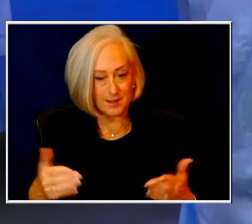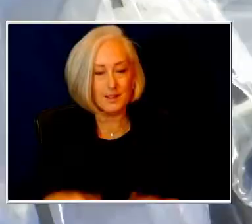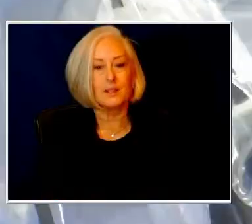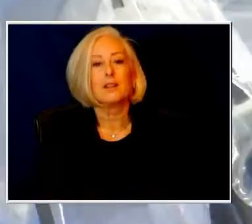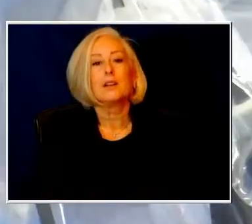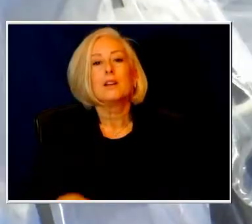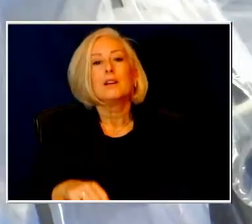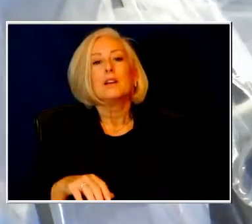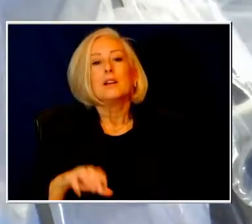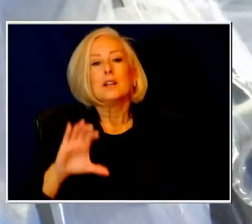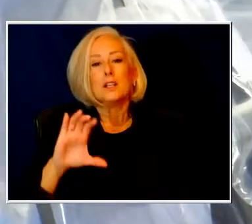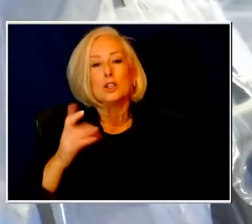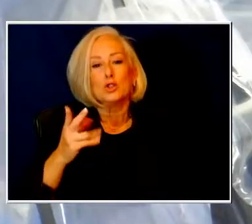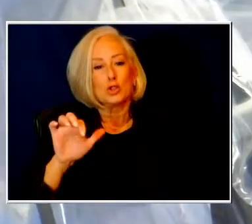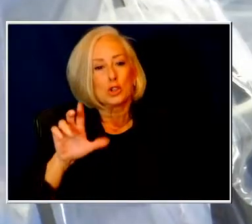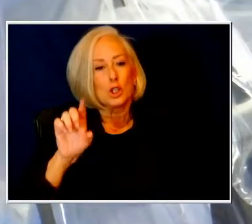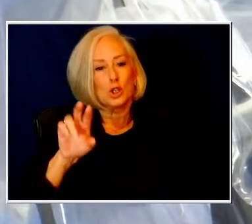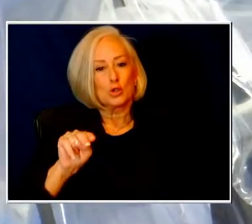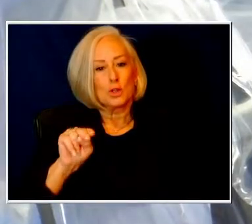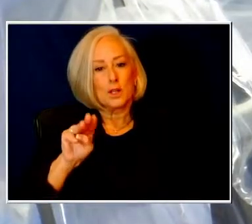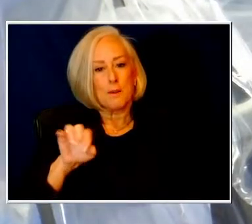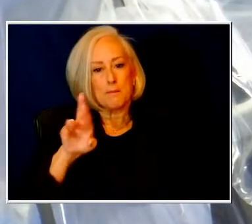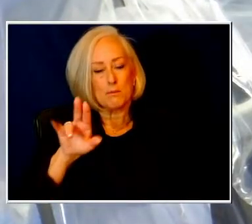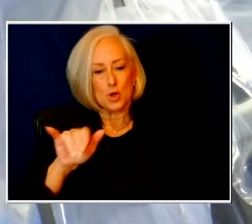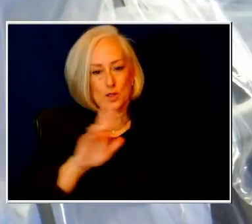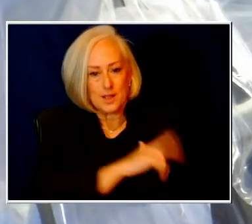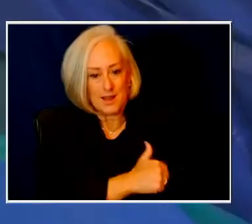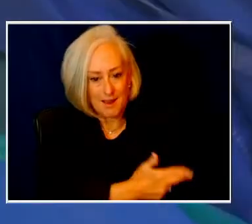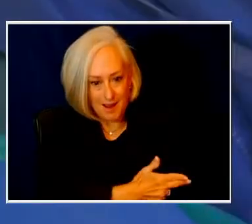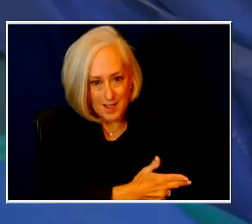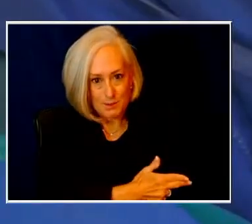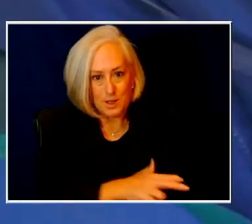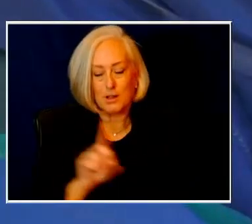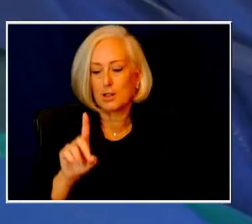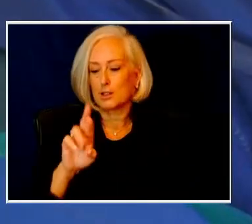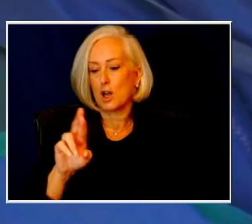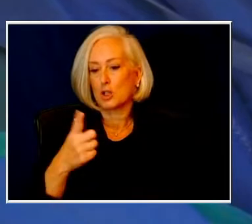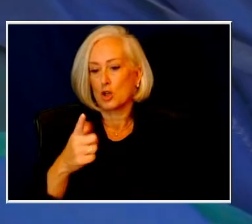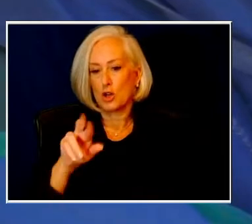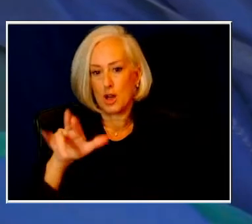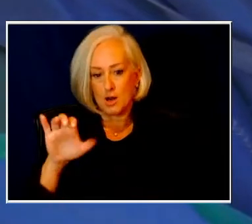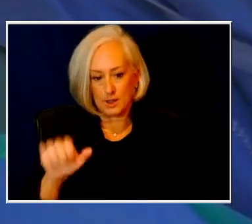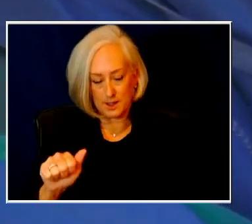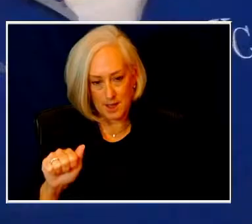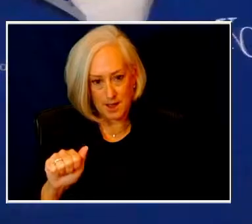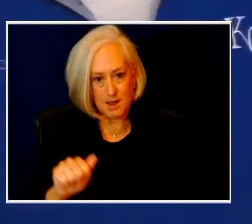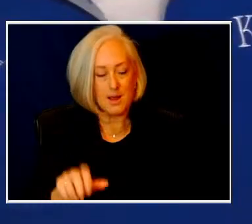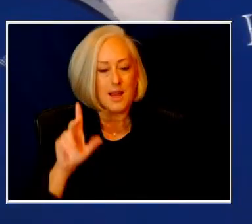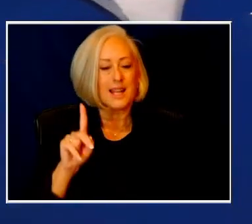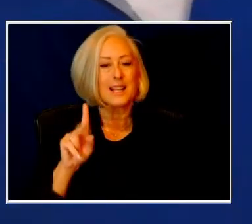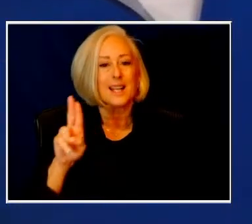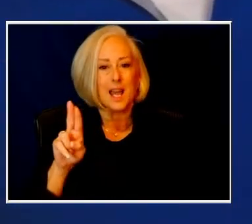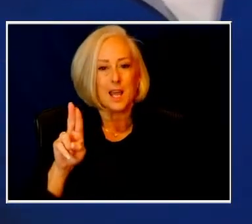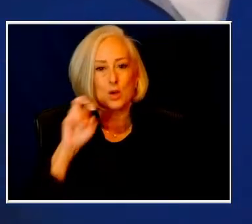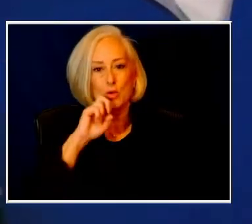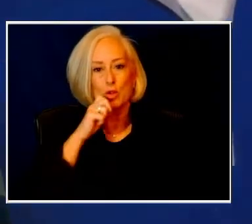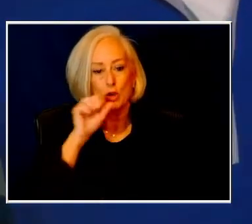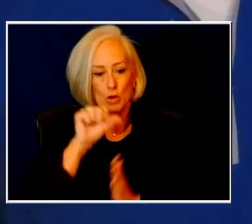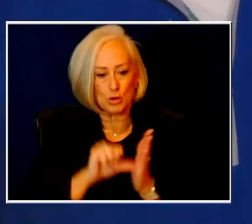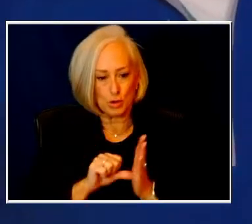David Garcia and the University of Kansas Health System neurosurgeon Dr. Paul Camarata. It requires the